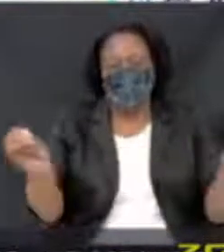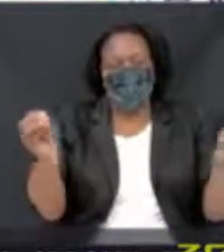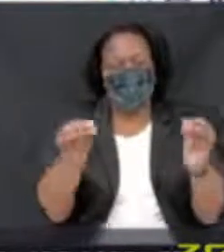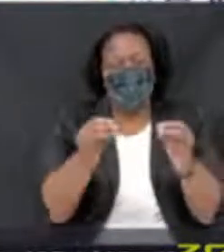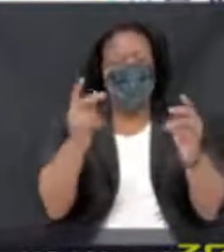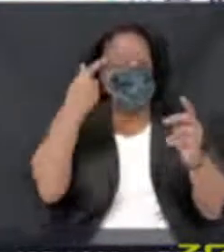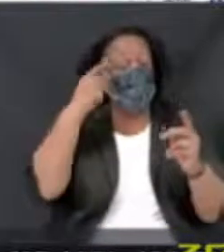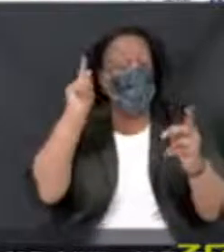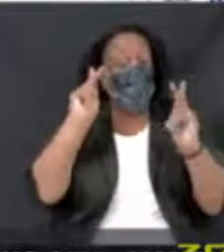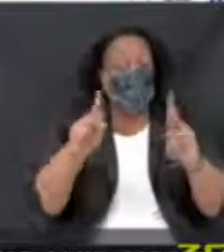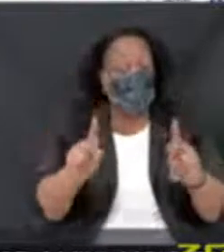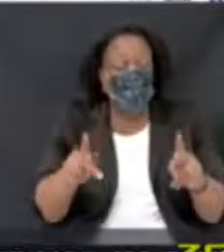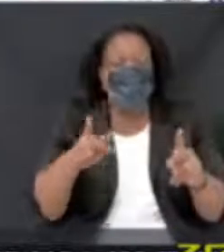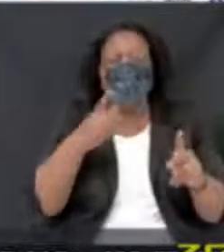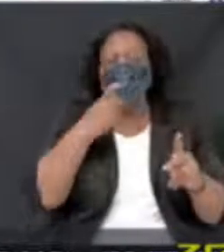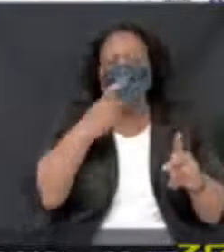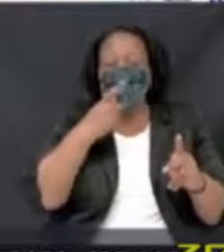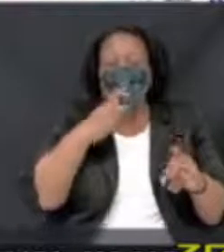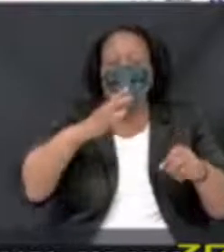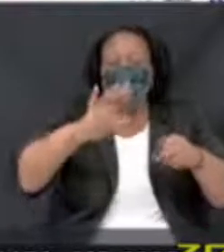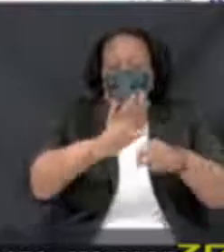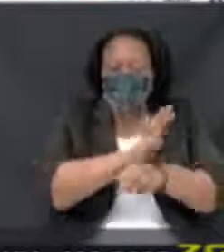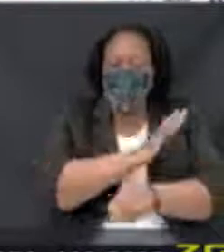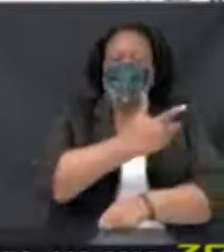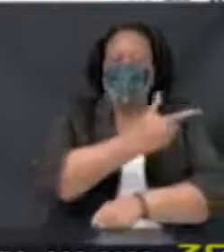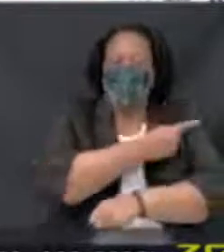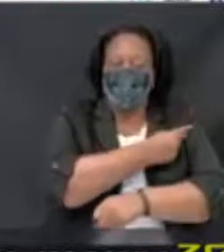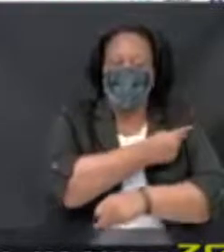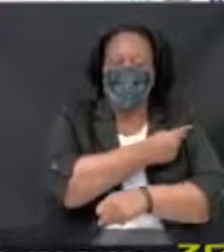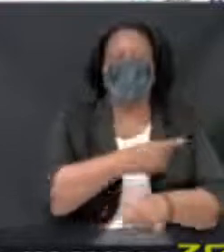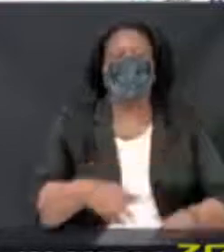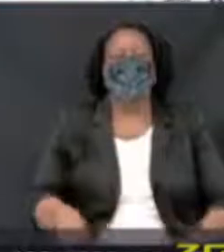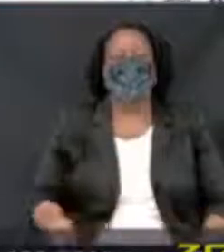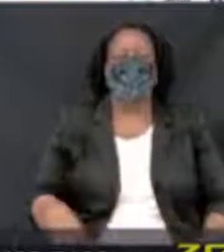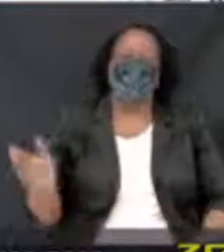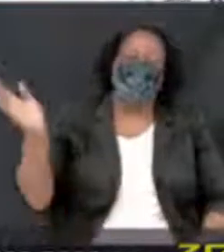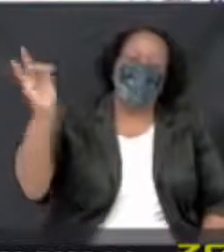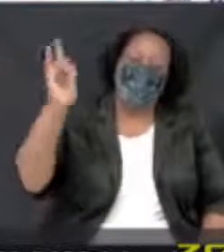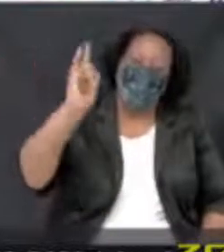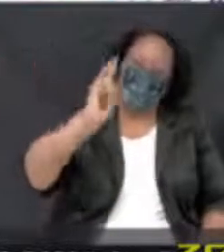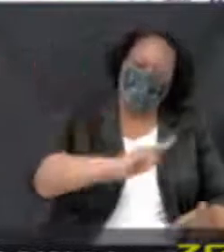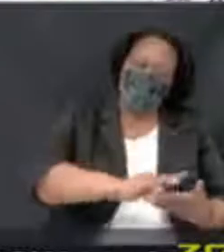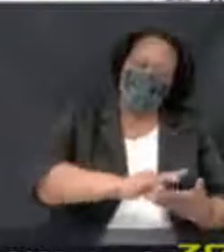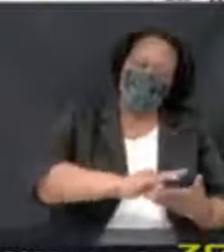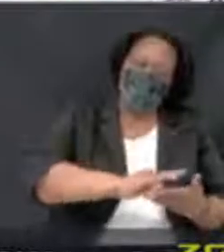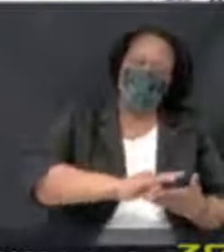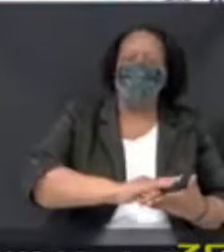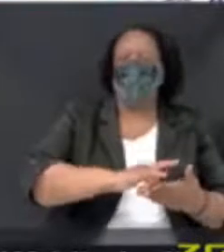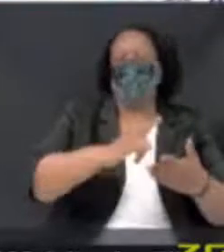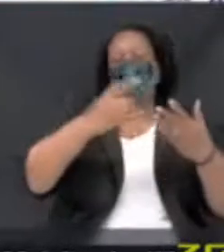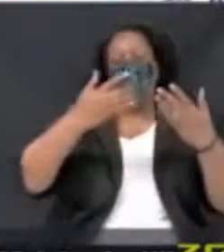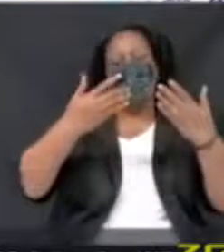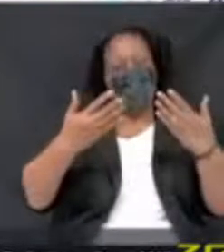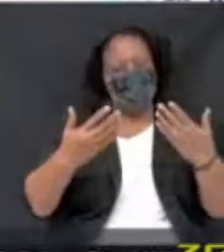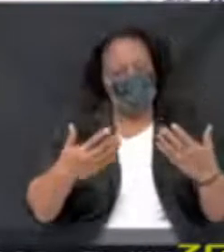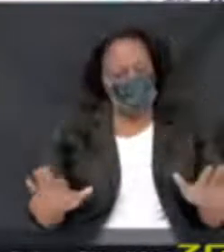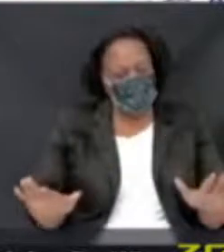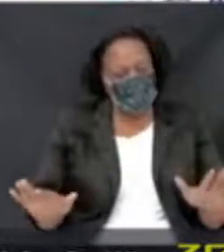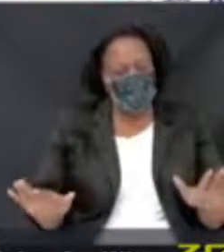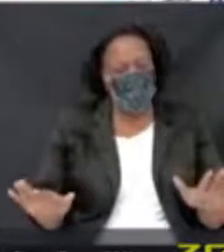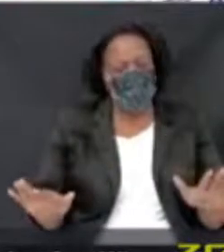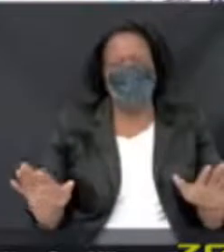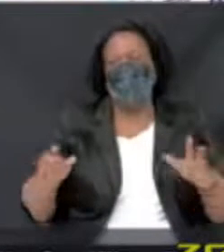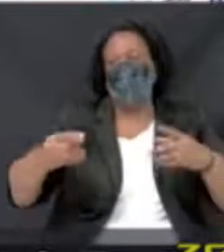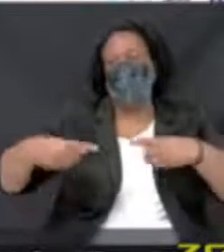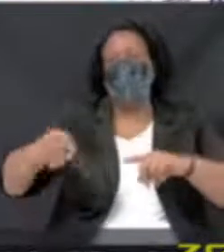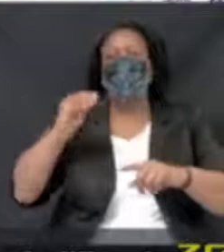approval and consideration in the cabinet. So once that is happened, we will notify you, the general public, and it will